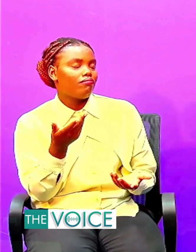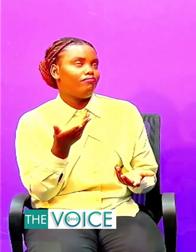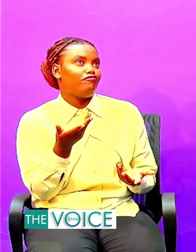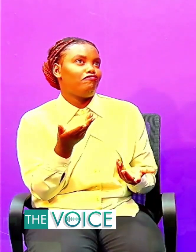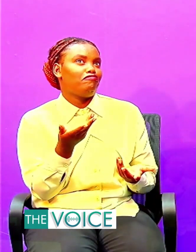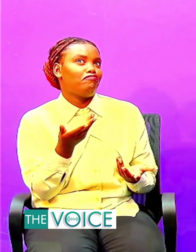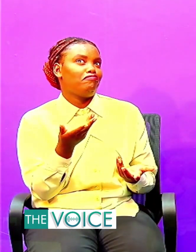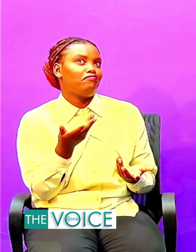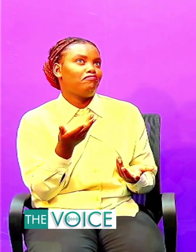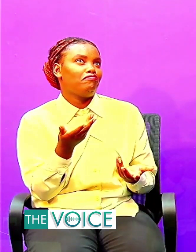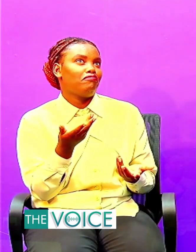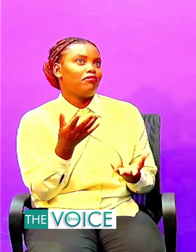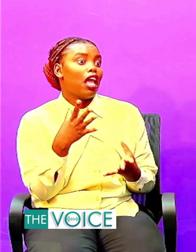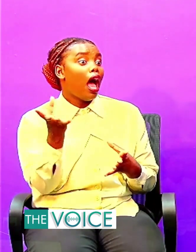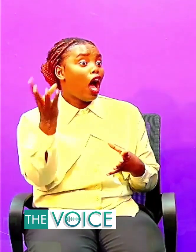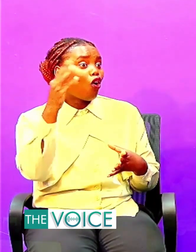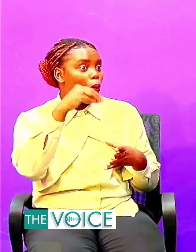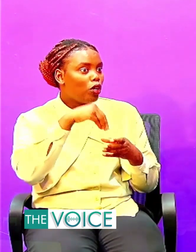some other